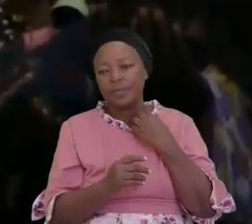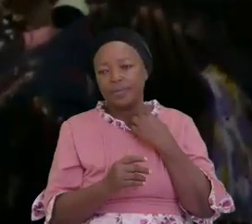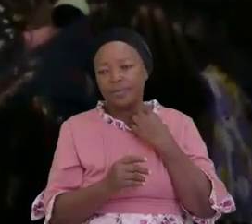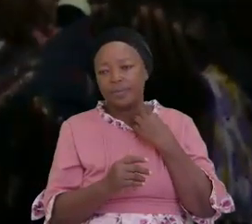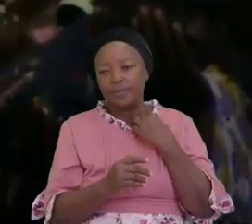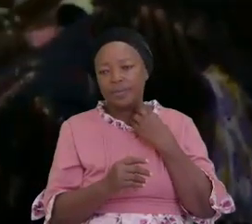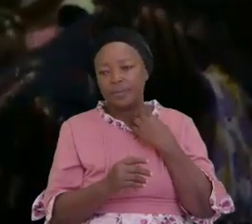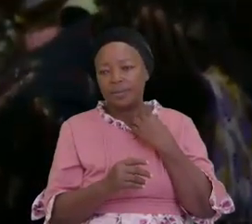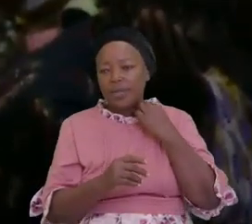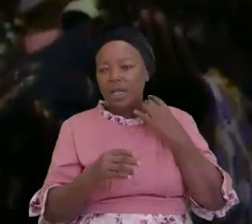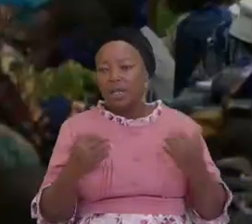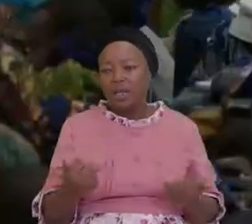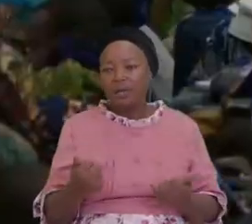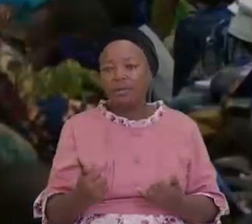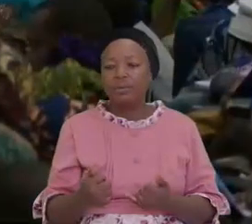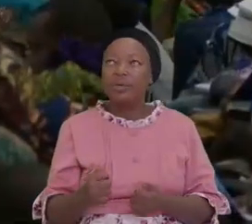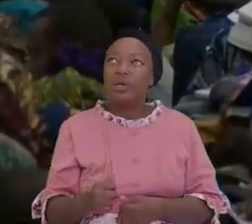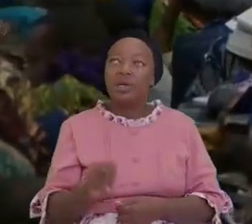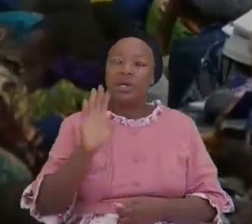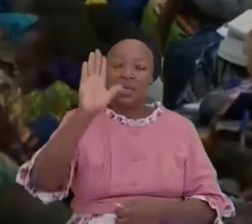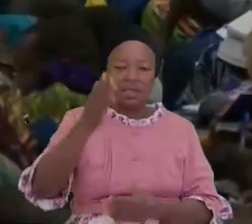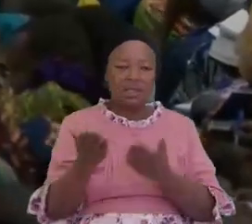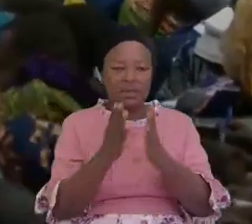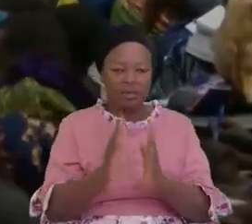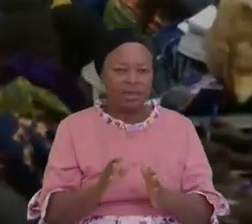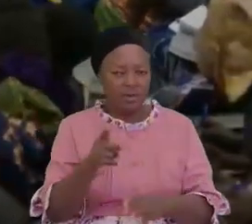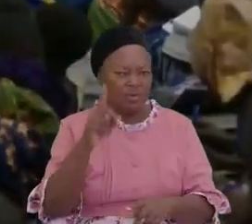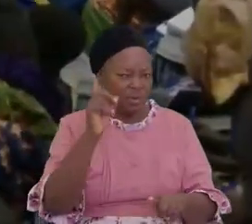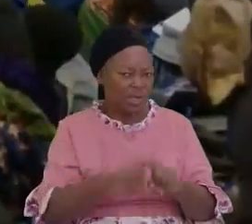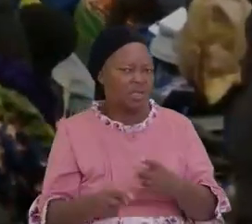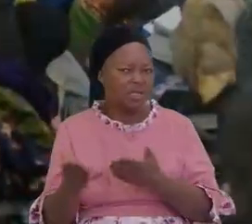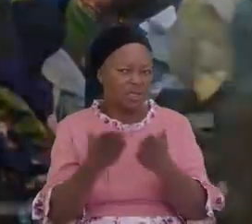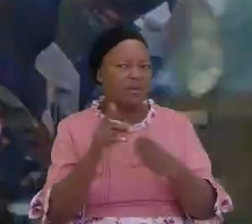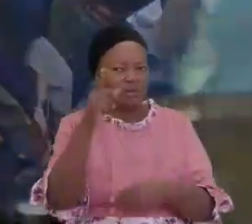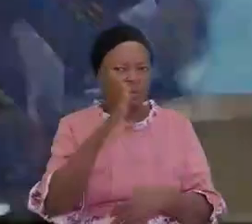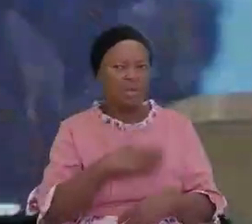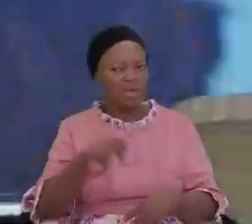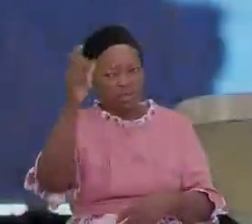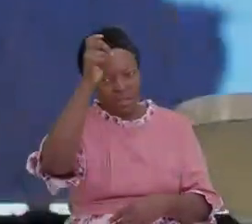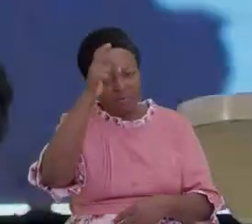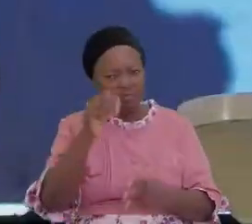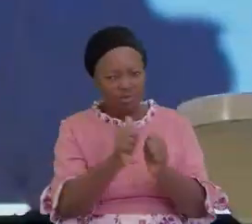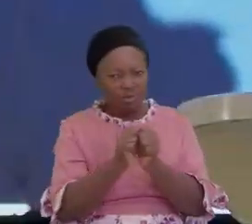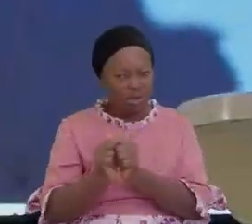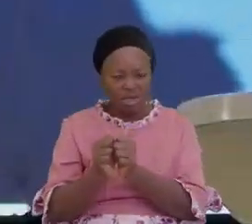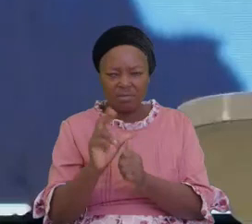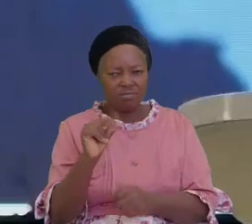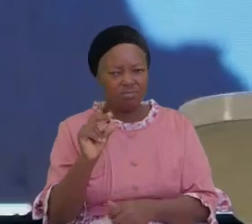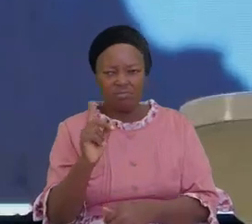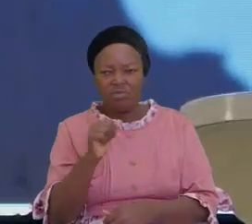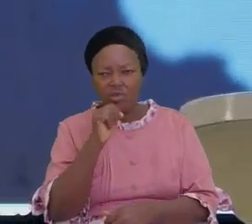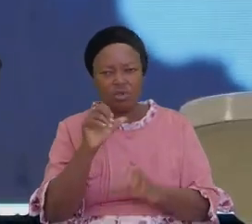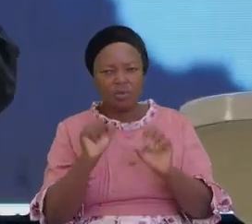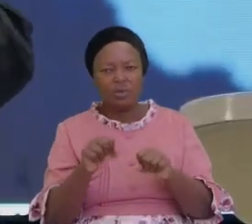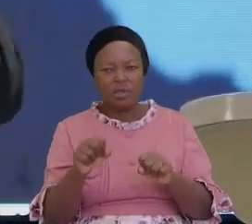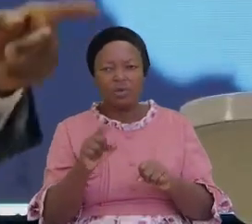Now, his servants. You cannot serve God and mammon. You cannot